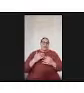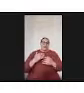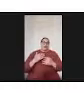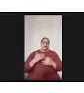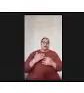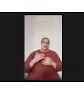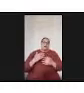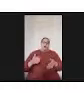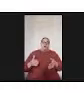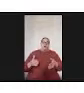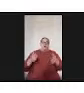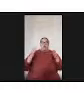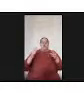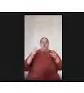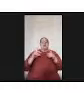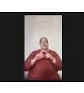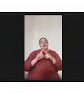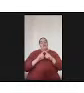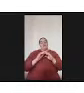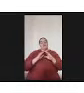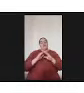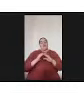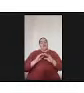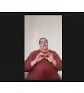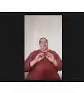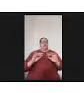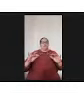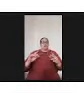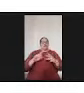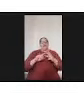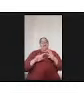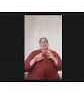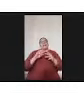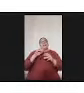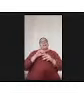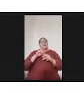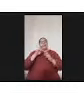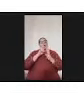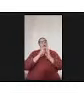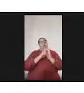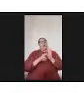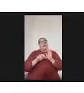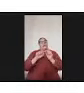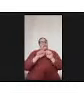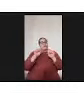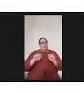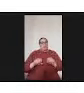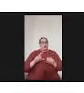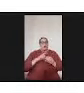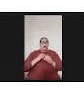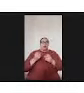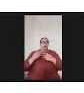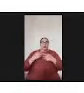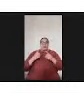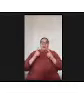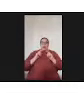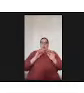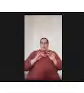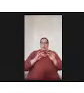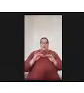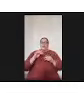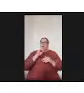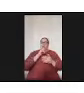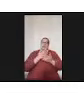the fire to spread. You have extraction systems preventing or allowing the people to use